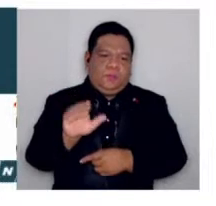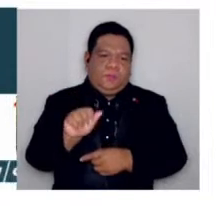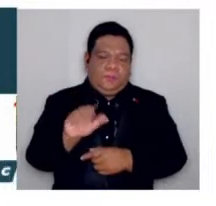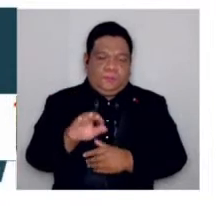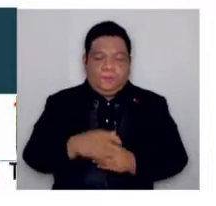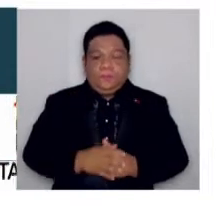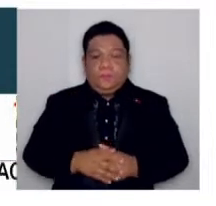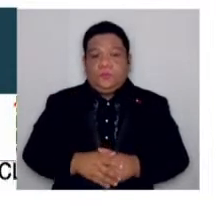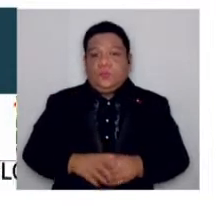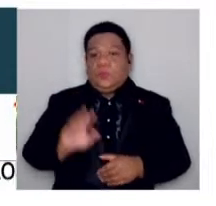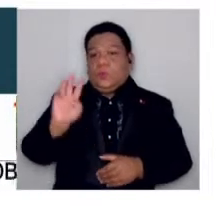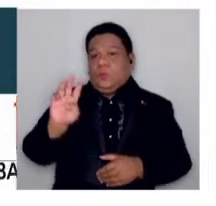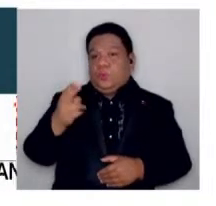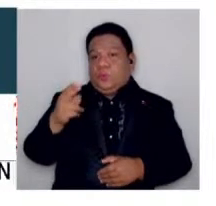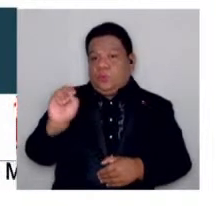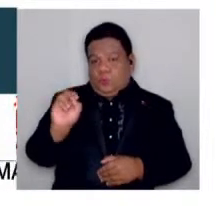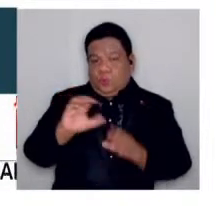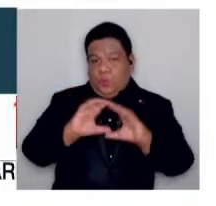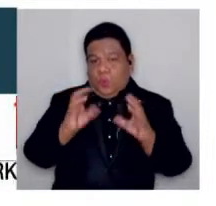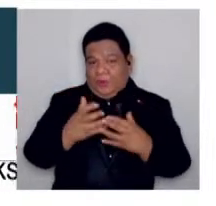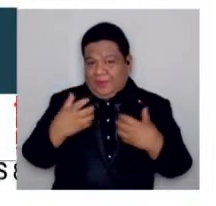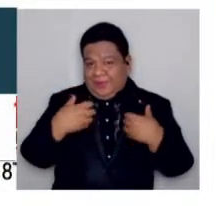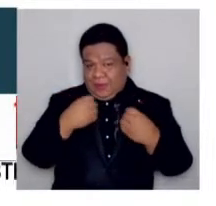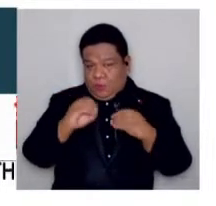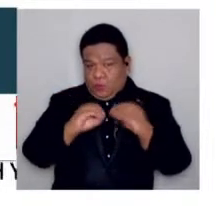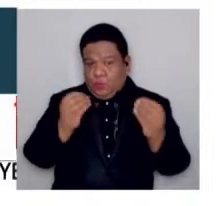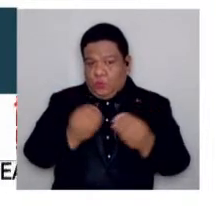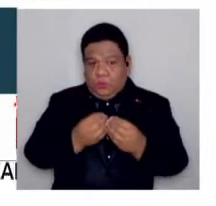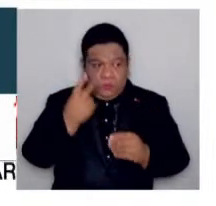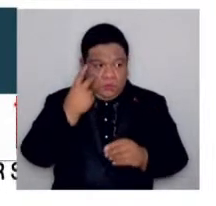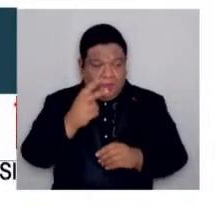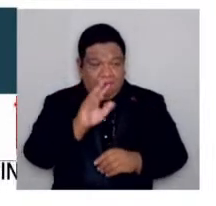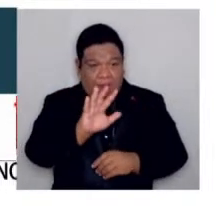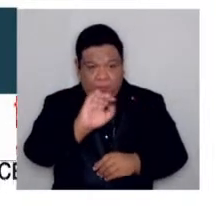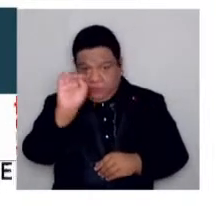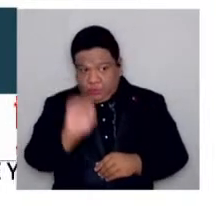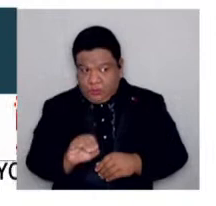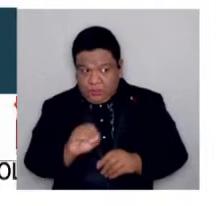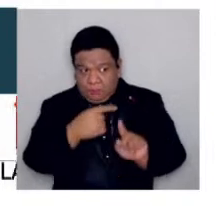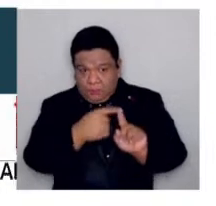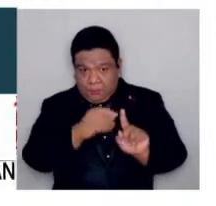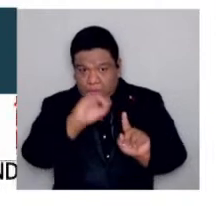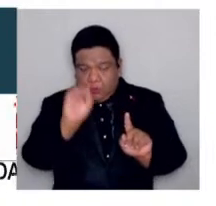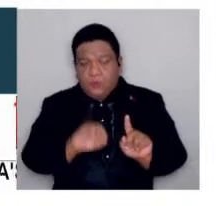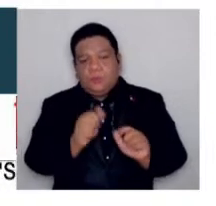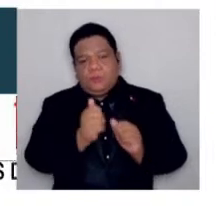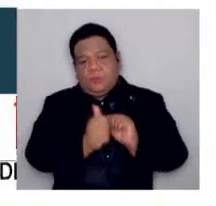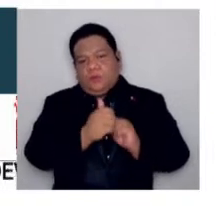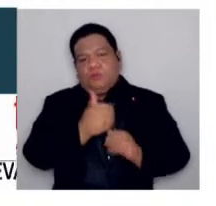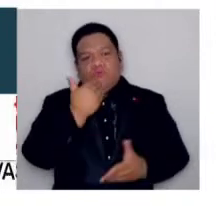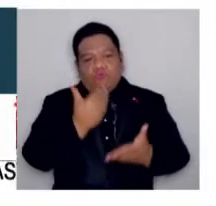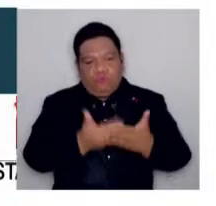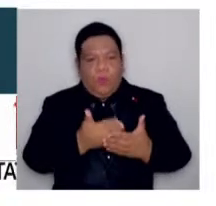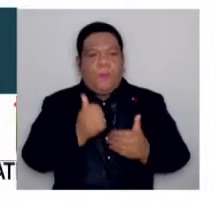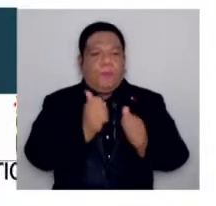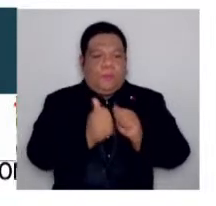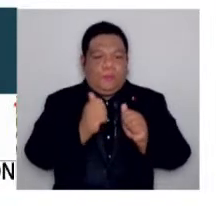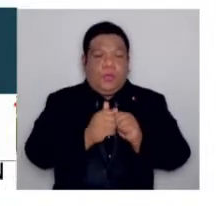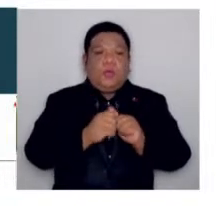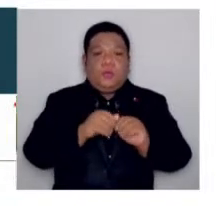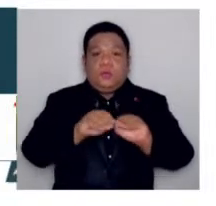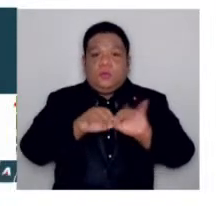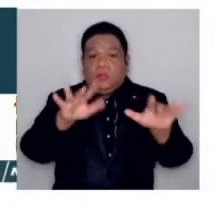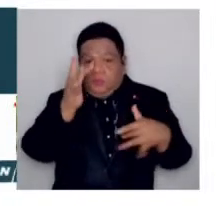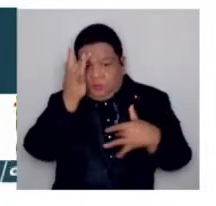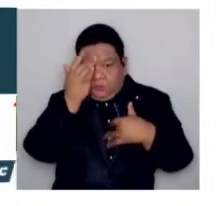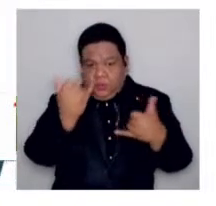Health Organization considers a positivity rate of 5% or less a good benchmark, as it indicates that the spread of the disease